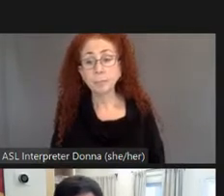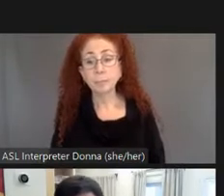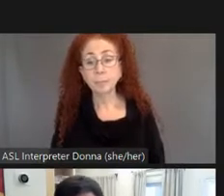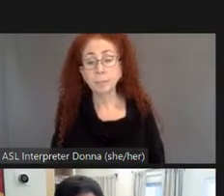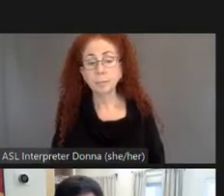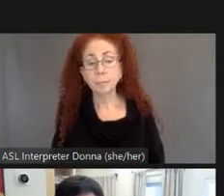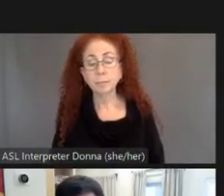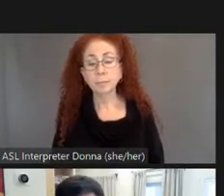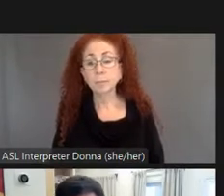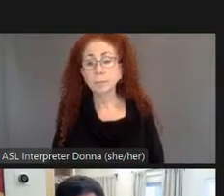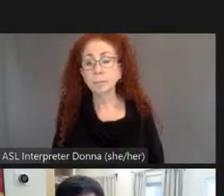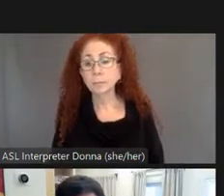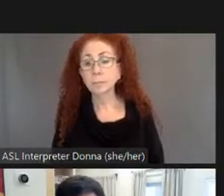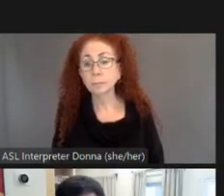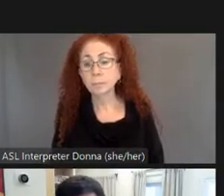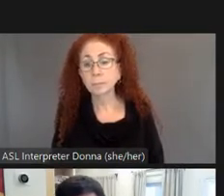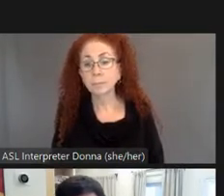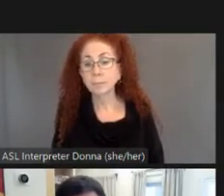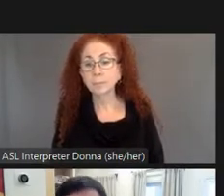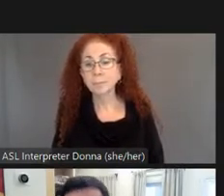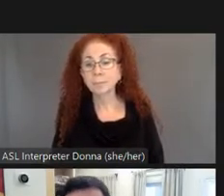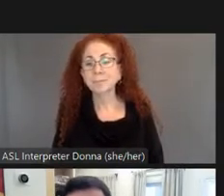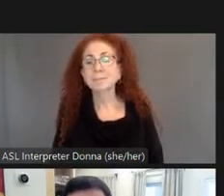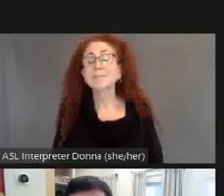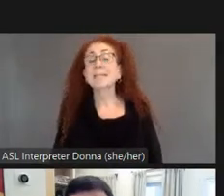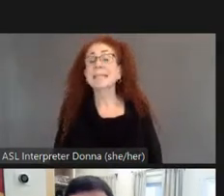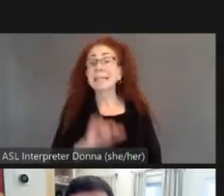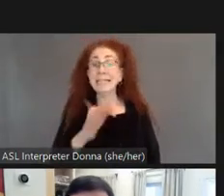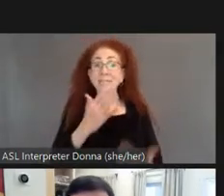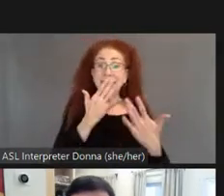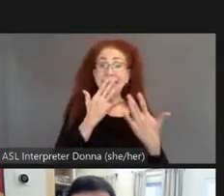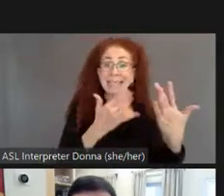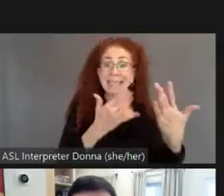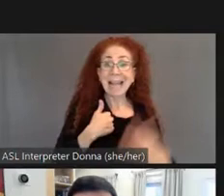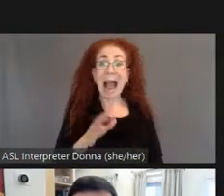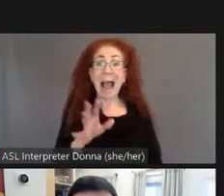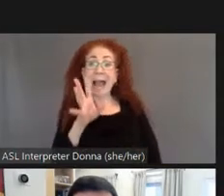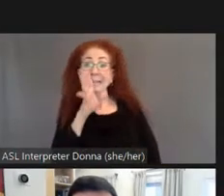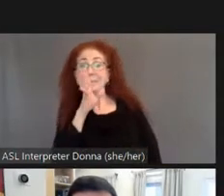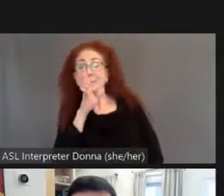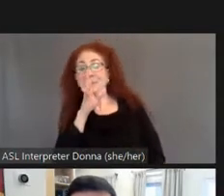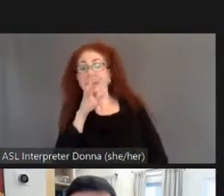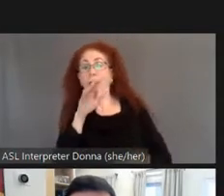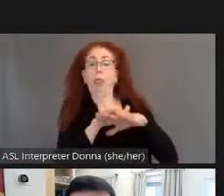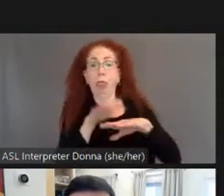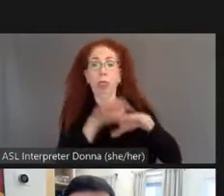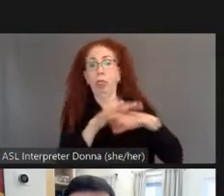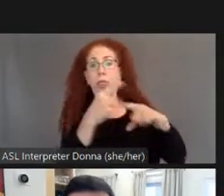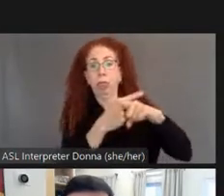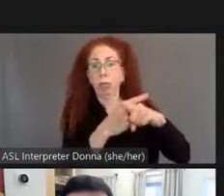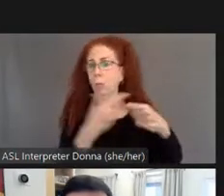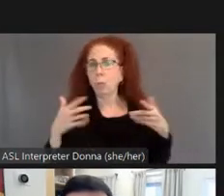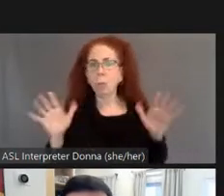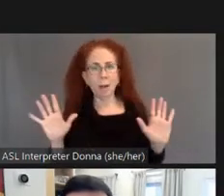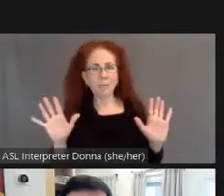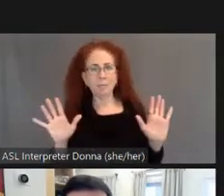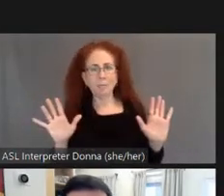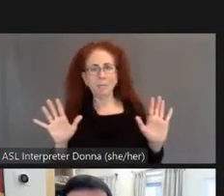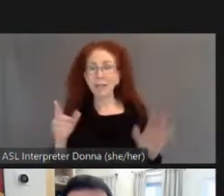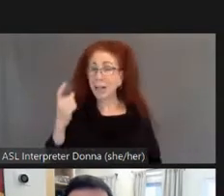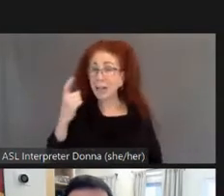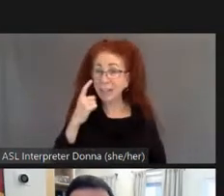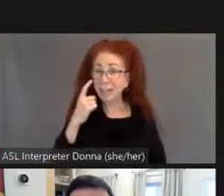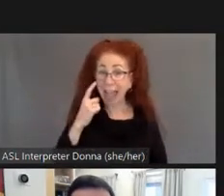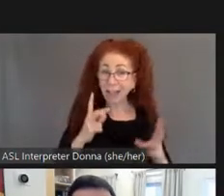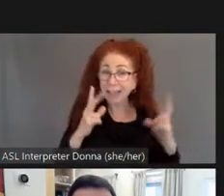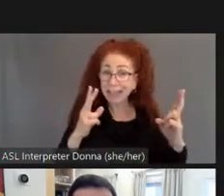I never want to speak over singing. And so the clip that Stephen played had quite a bit of